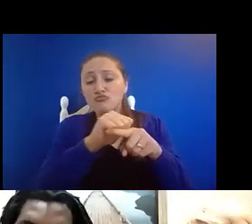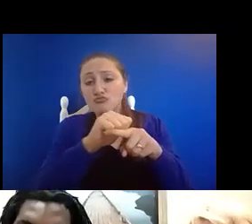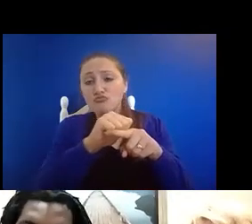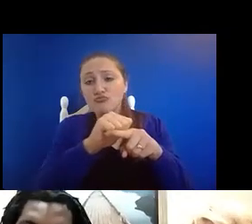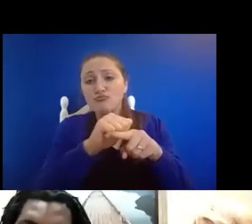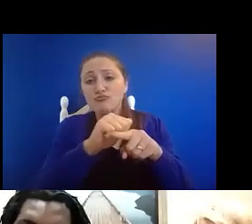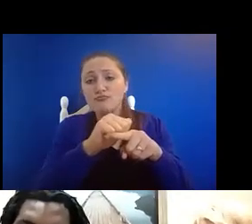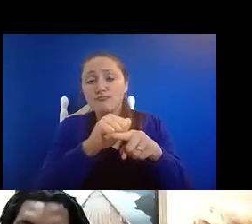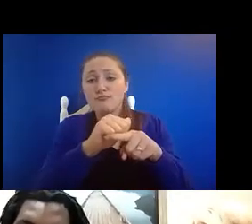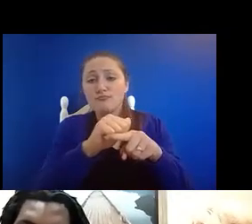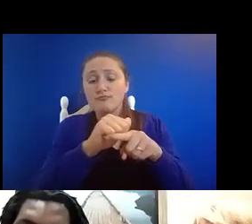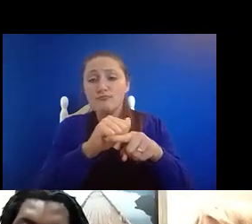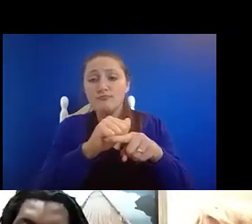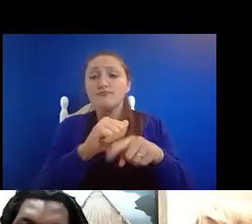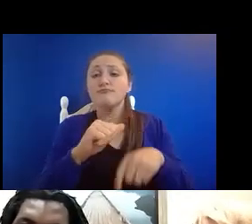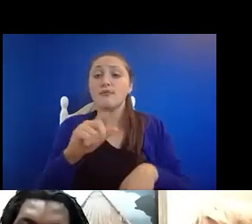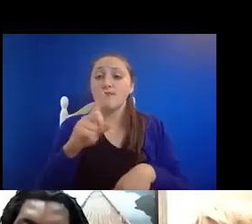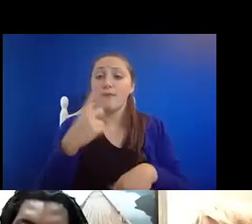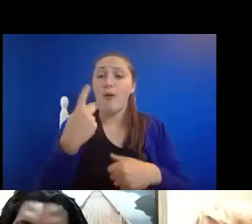First, I did